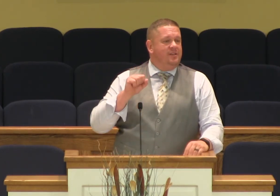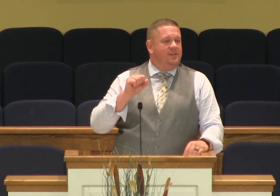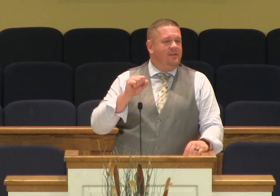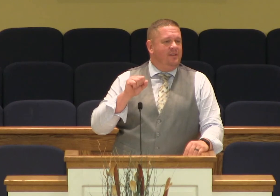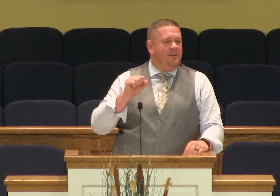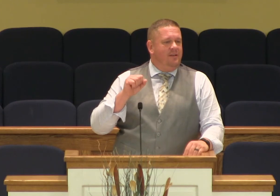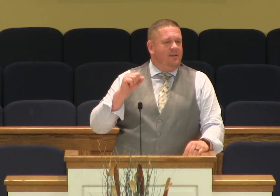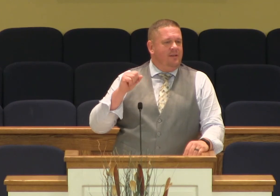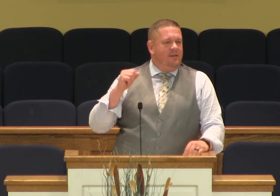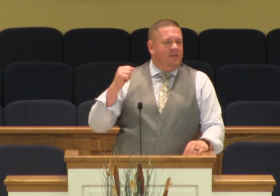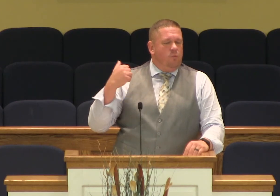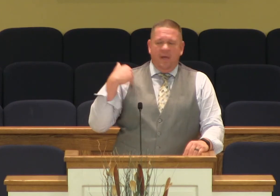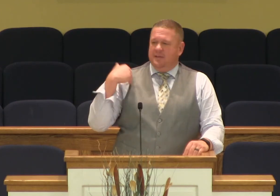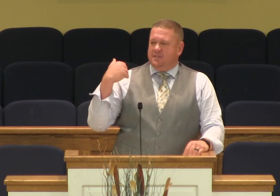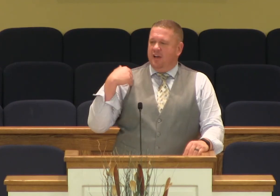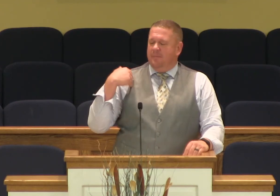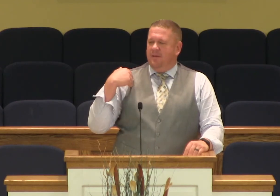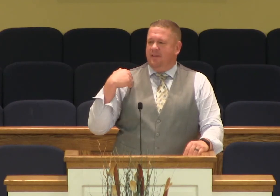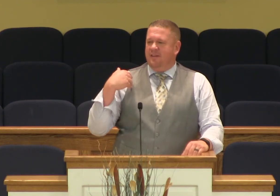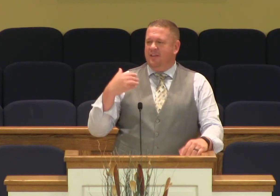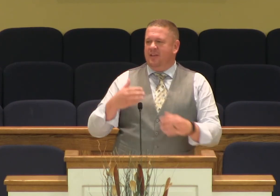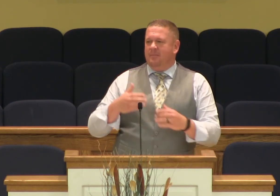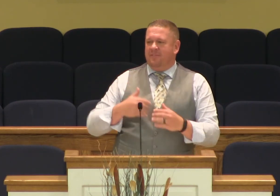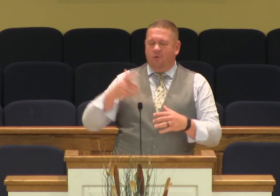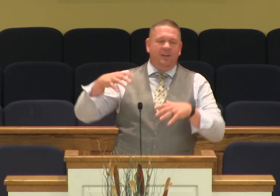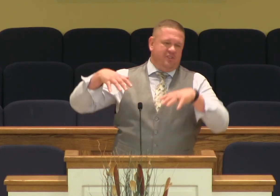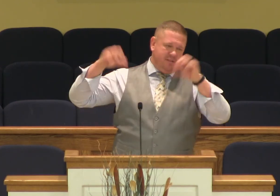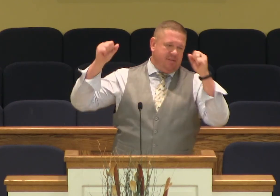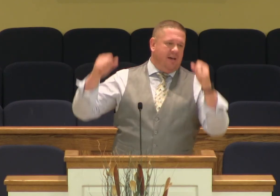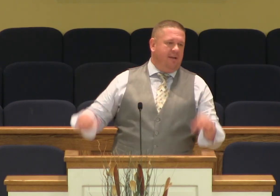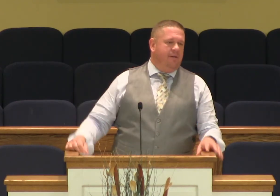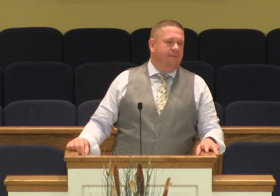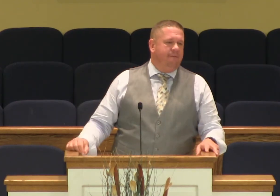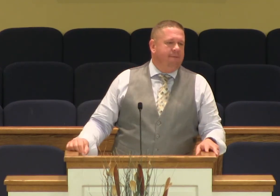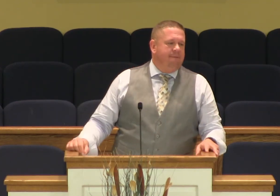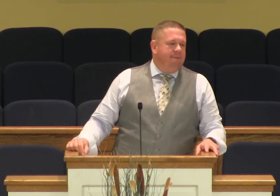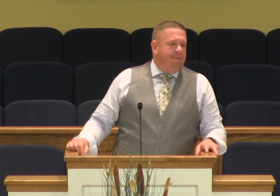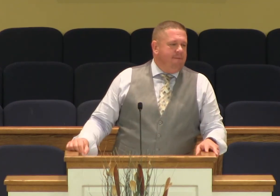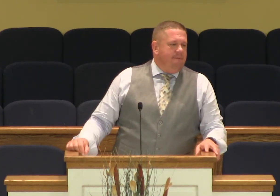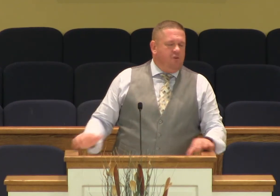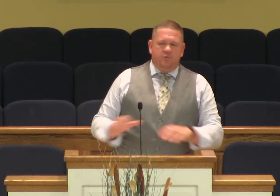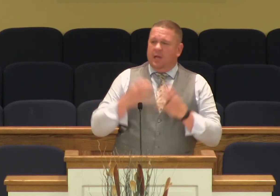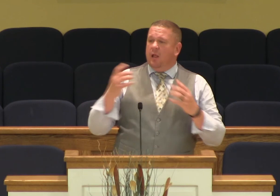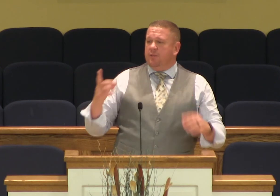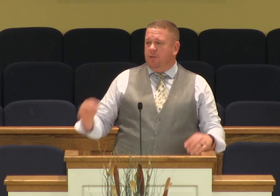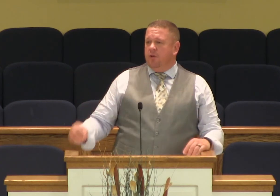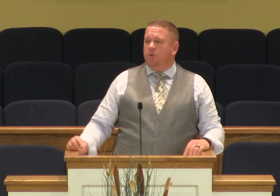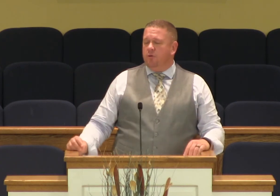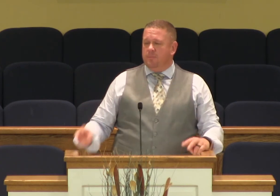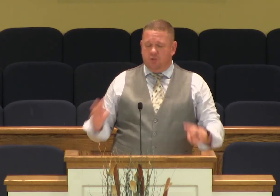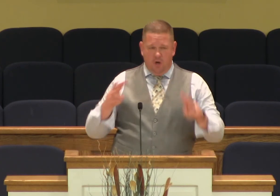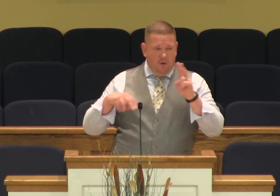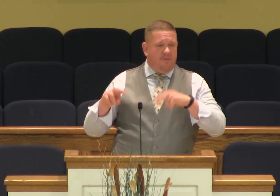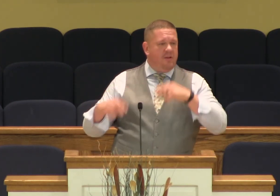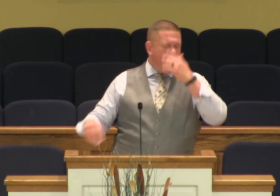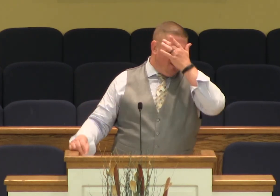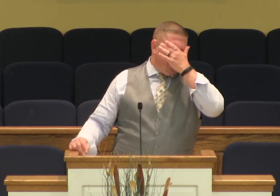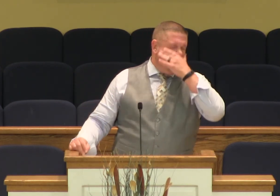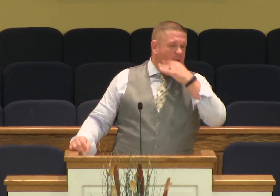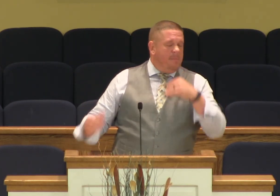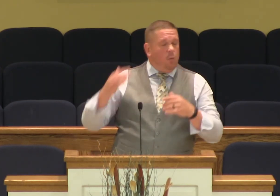Judas wake us up before he checks us out of here. Church, we got a lot to do.